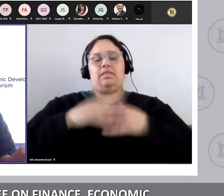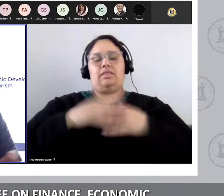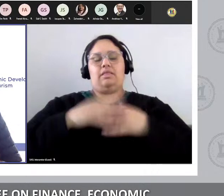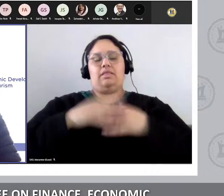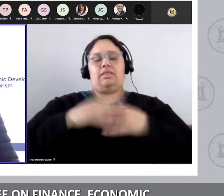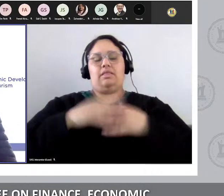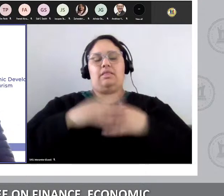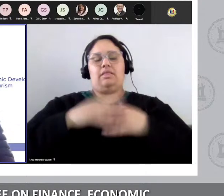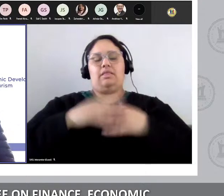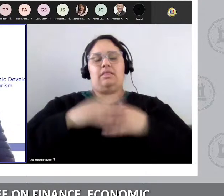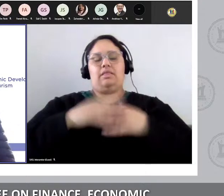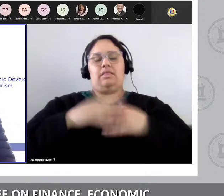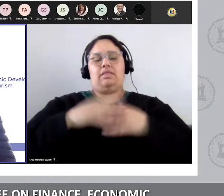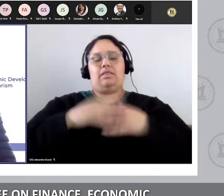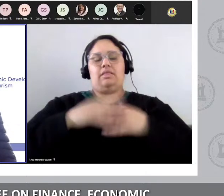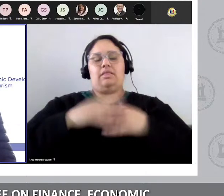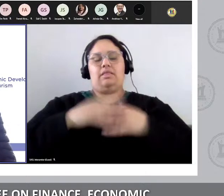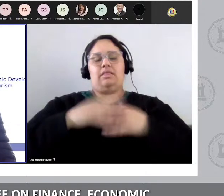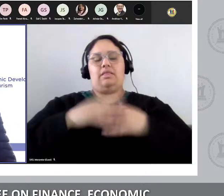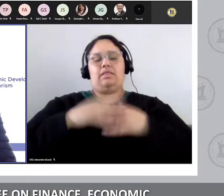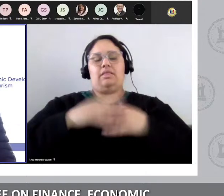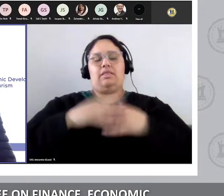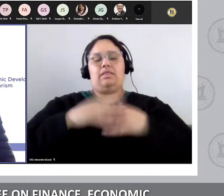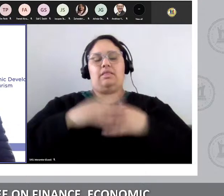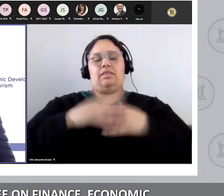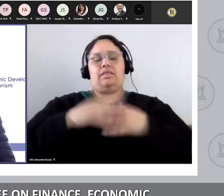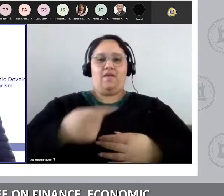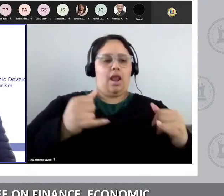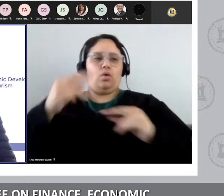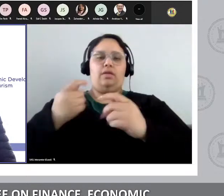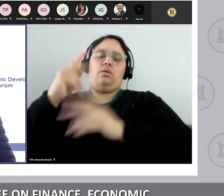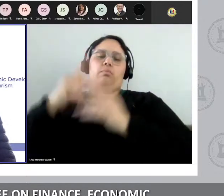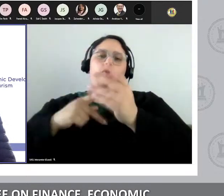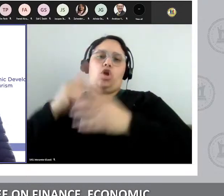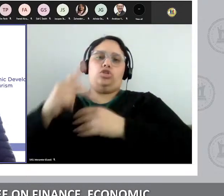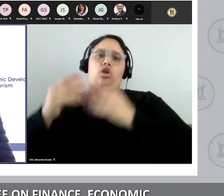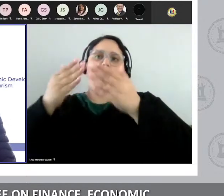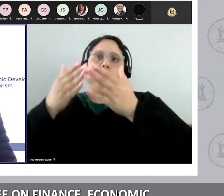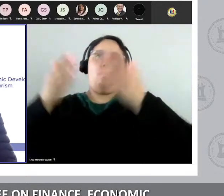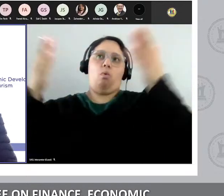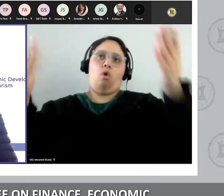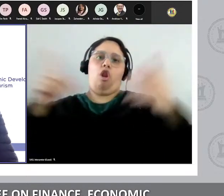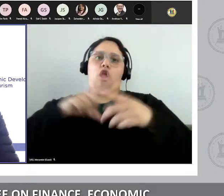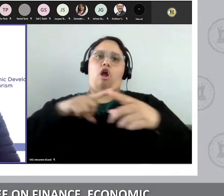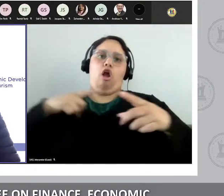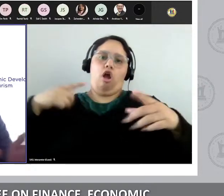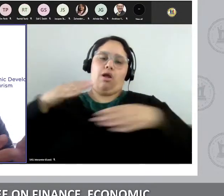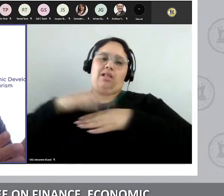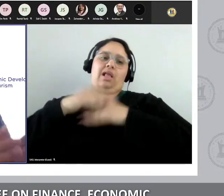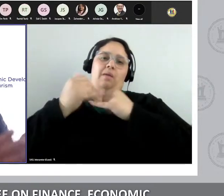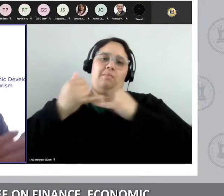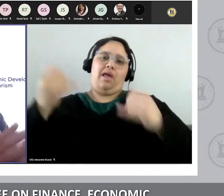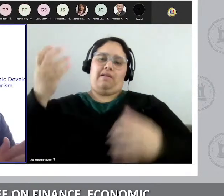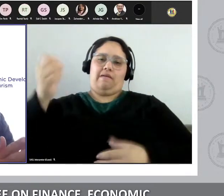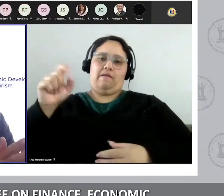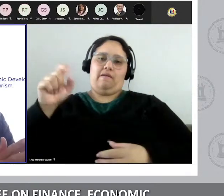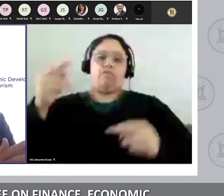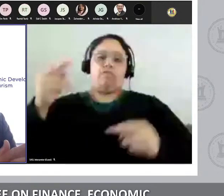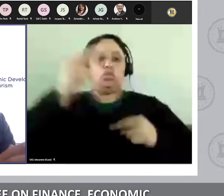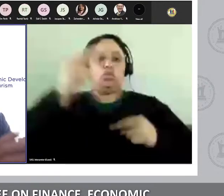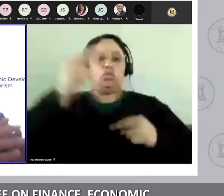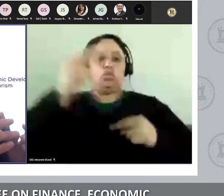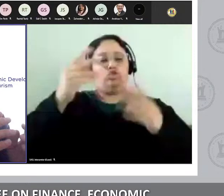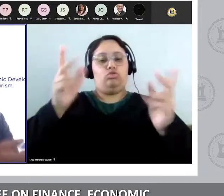smaller scale, and there are two components of export projects that have larger scale and longer timelines. I think on the short scale,